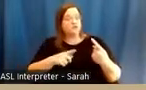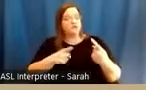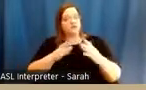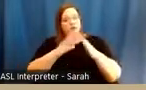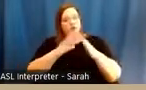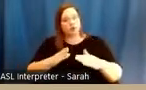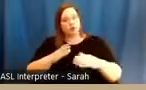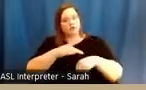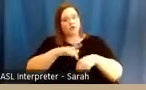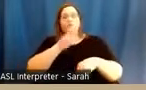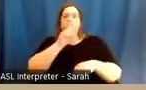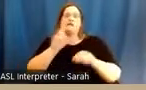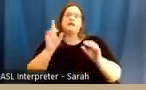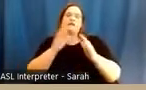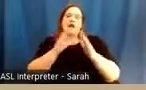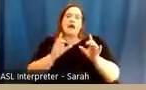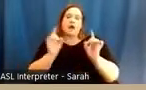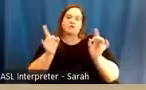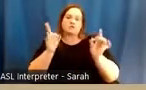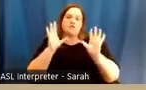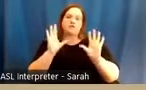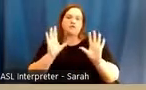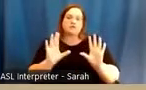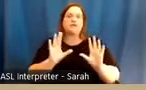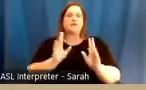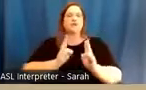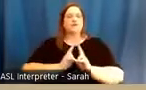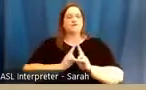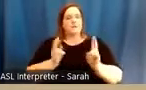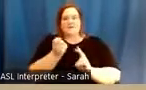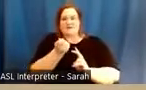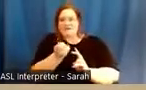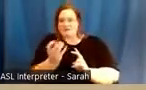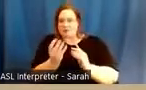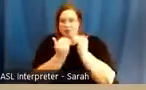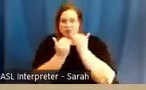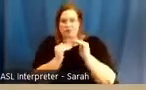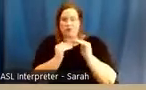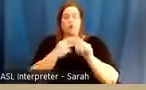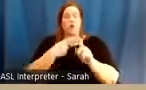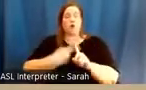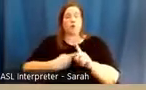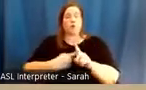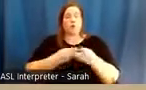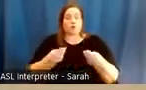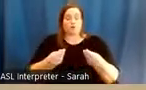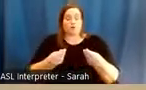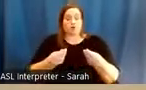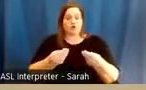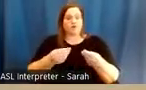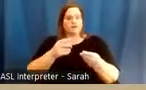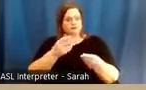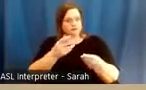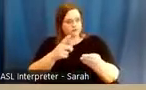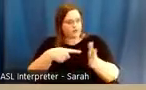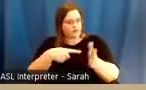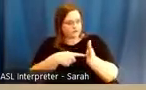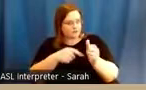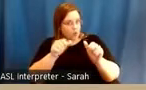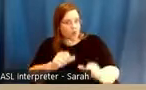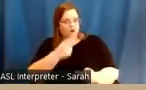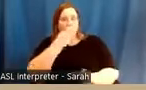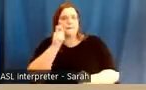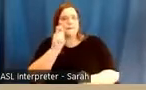is a housing crisis. There are very few rental units, period, that are affordable left in Vermont right